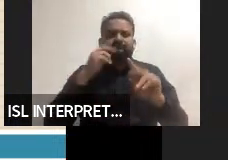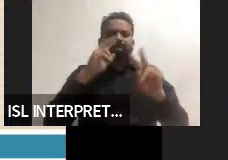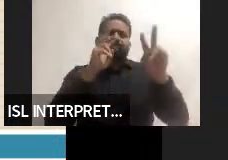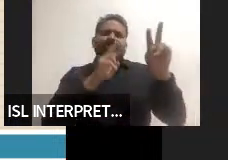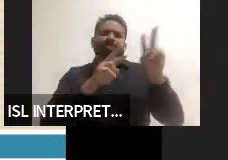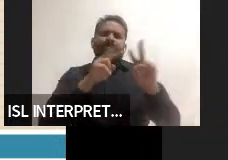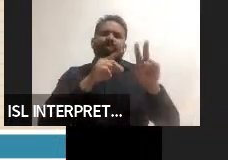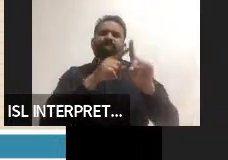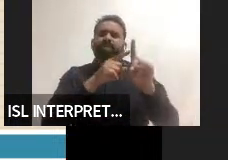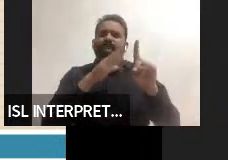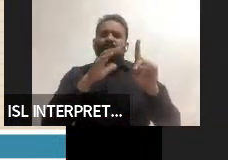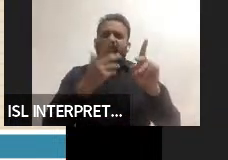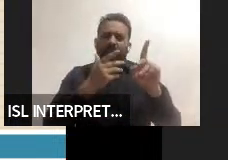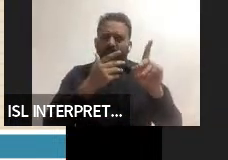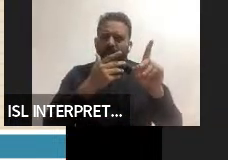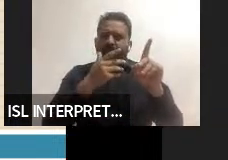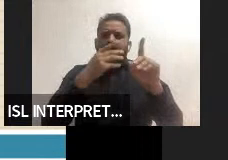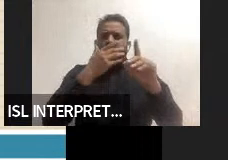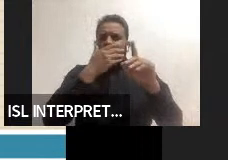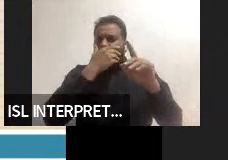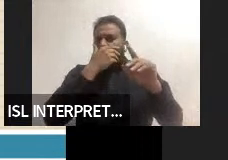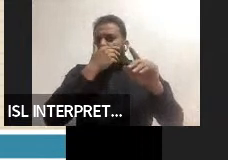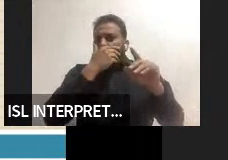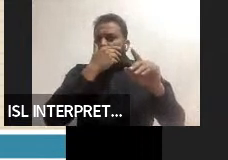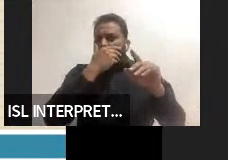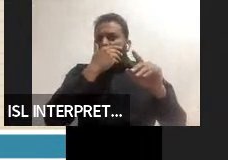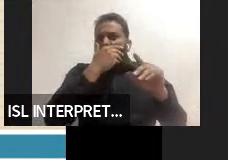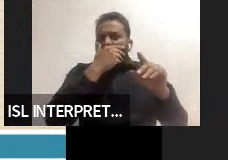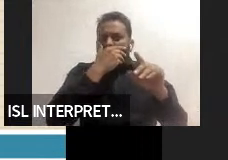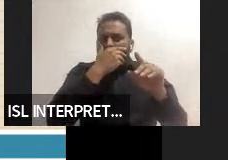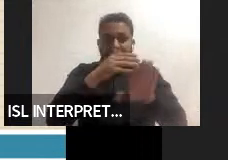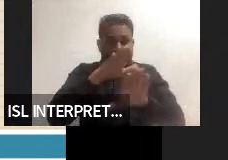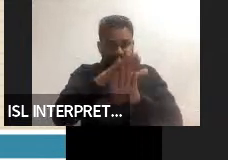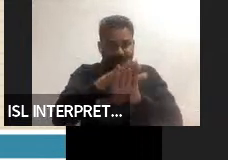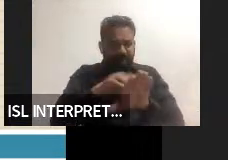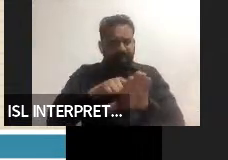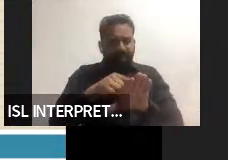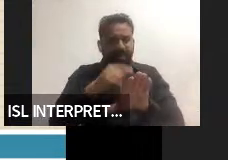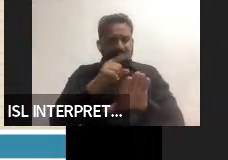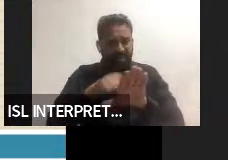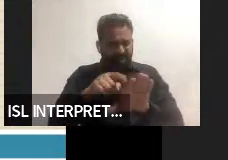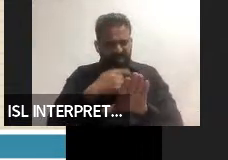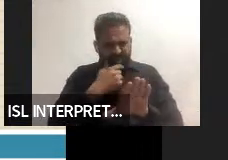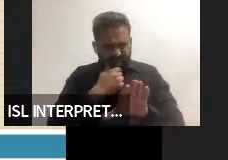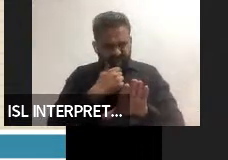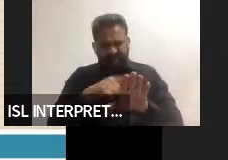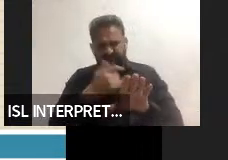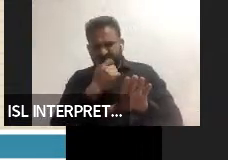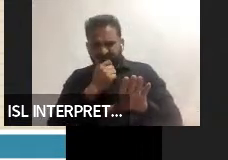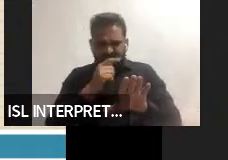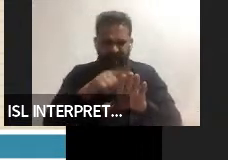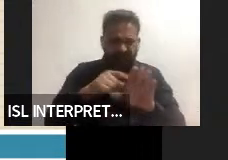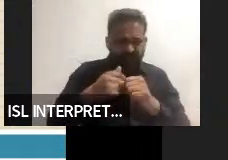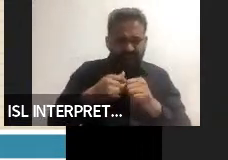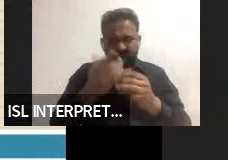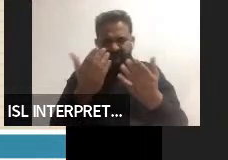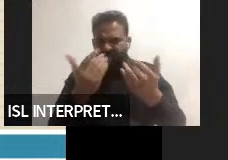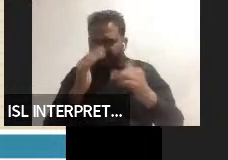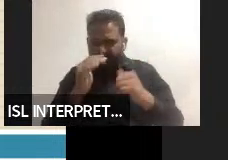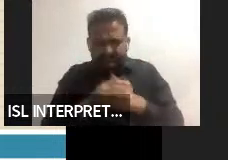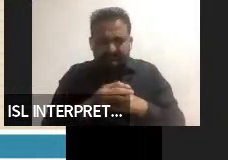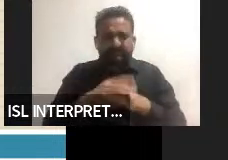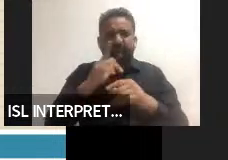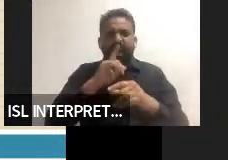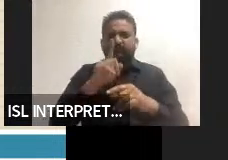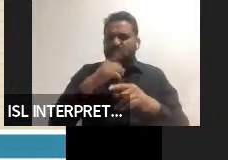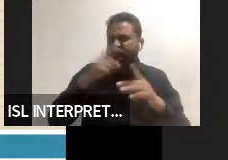that the cover page is wrong, but still you can win the award or win the championship? Not possible. Or winning the honorable mention. It's